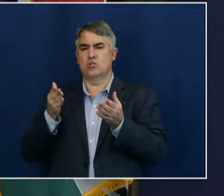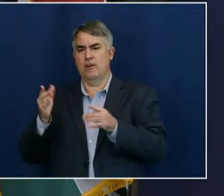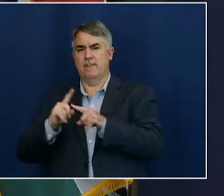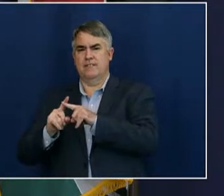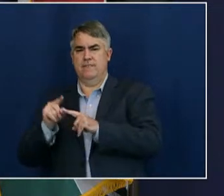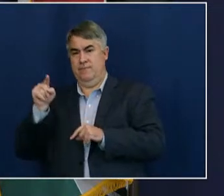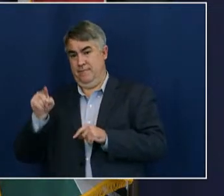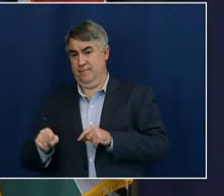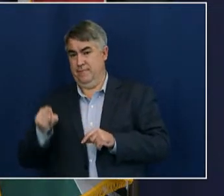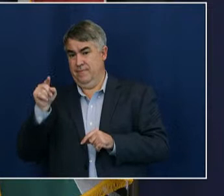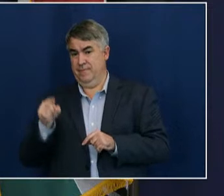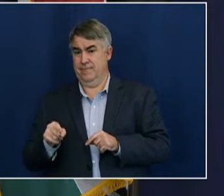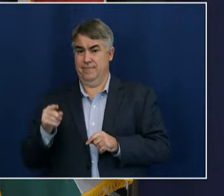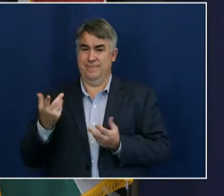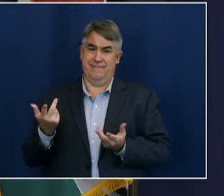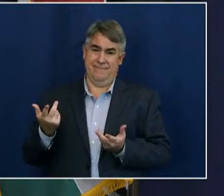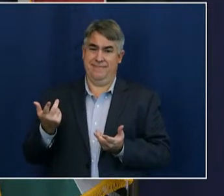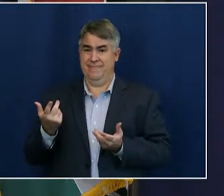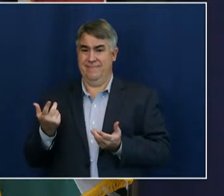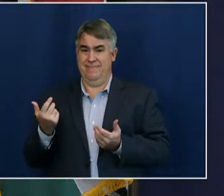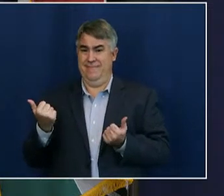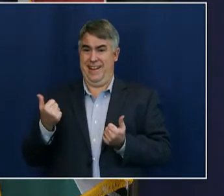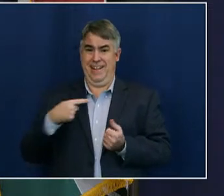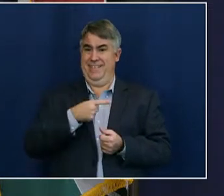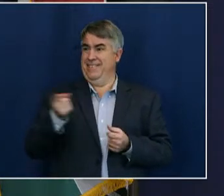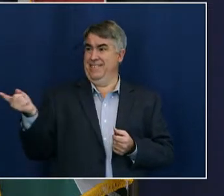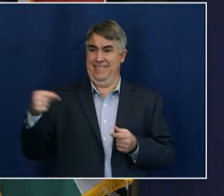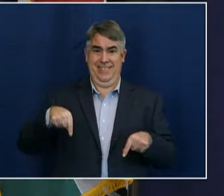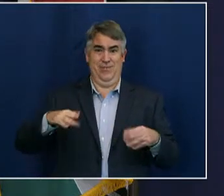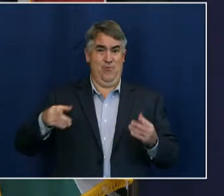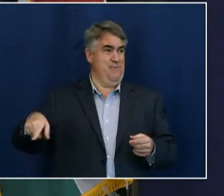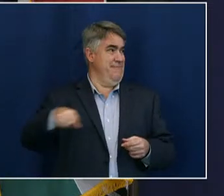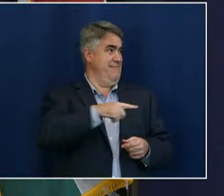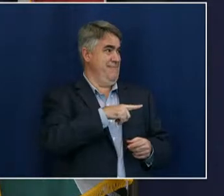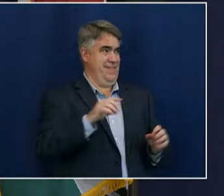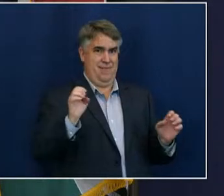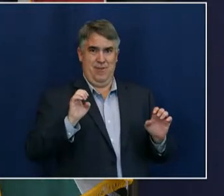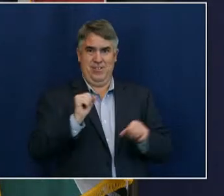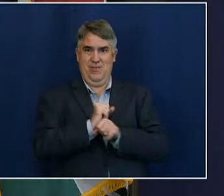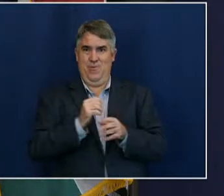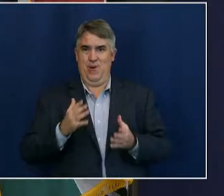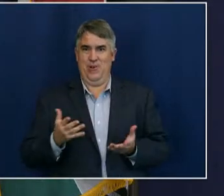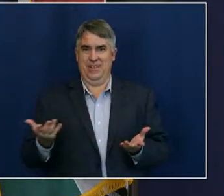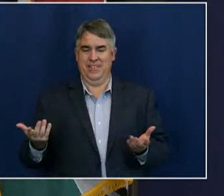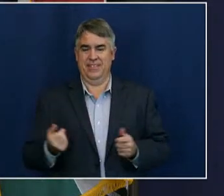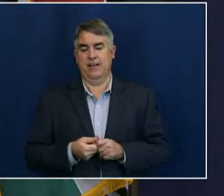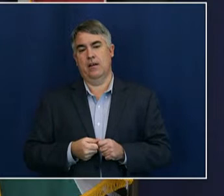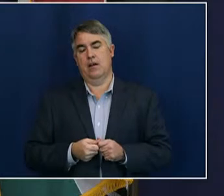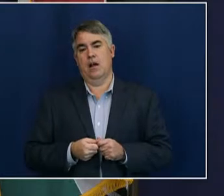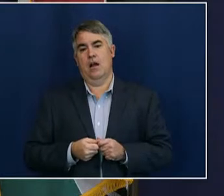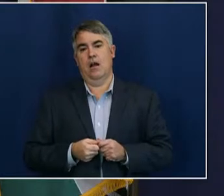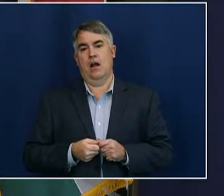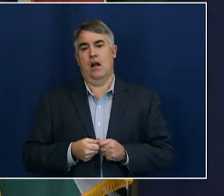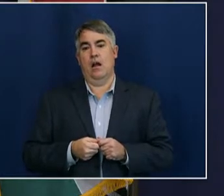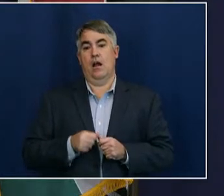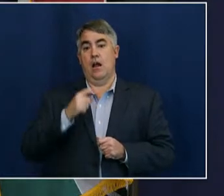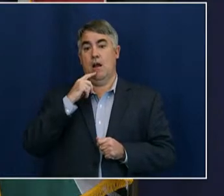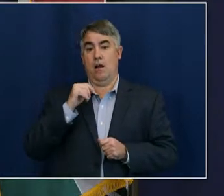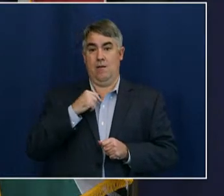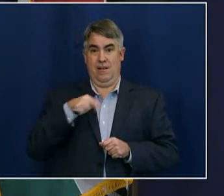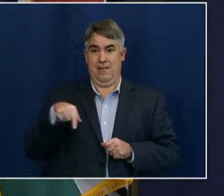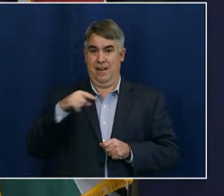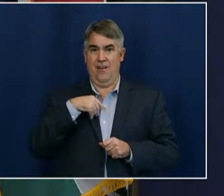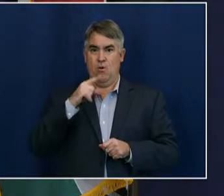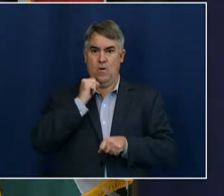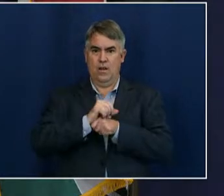which would include pretty much everyone in this room as well. So the people that are doing CPR should have